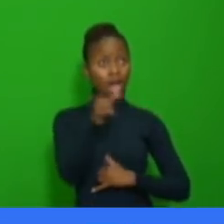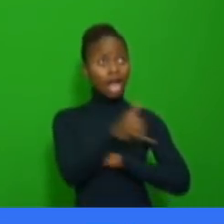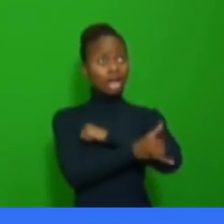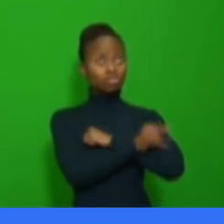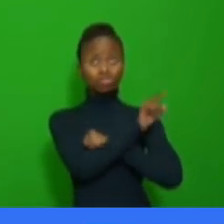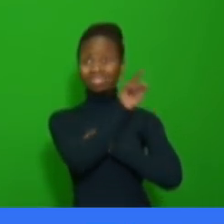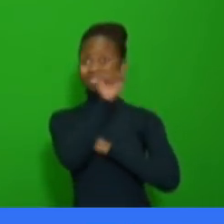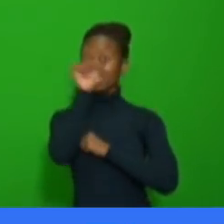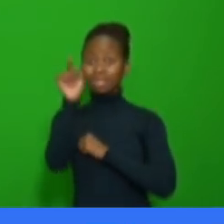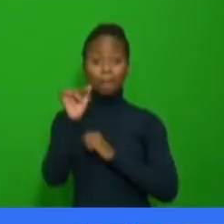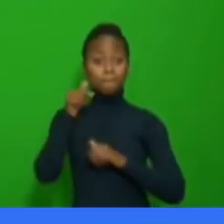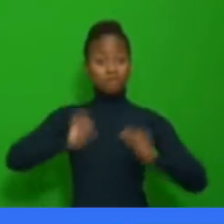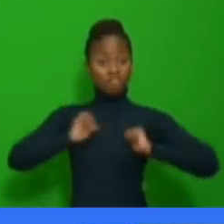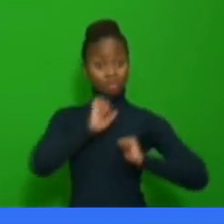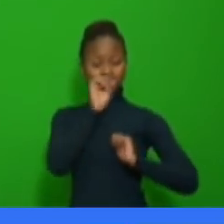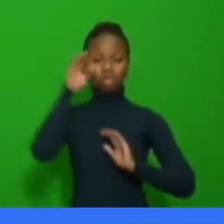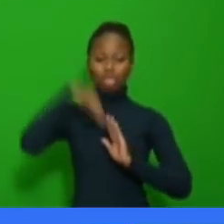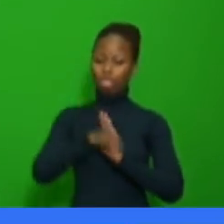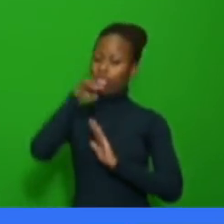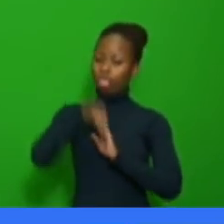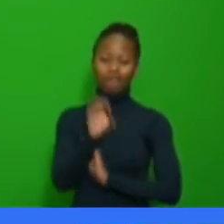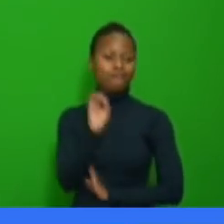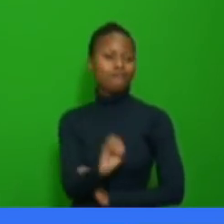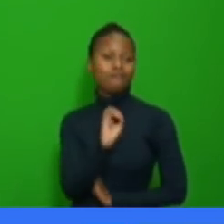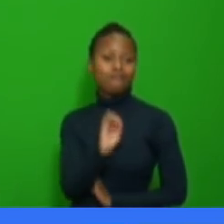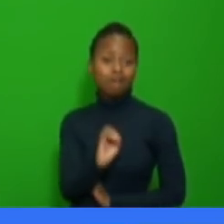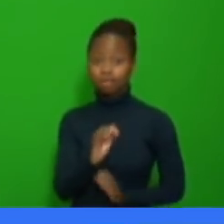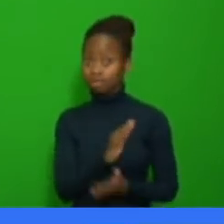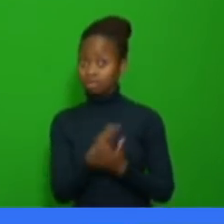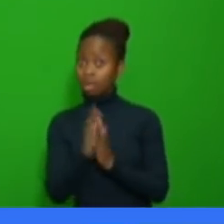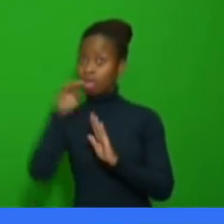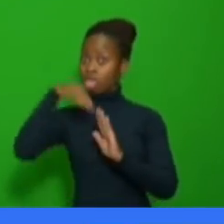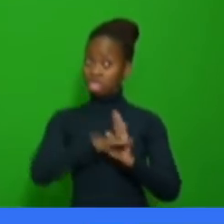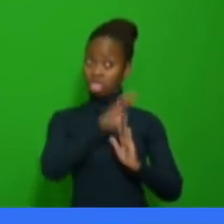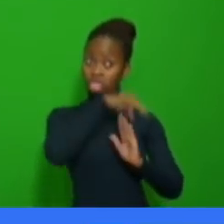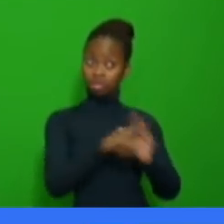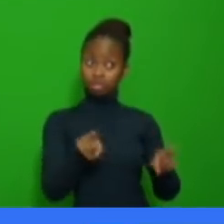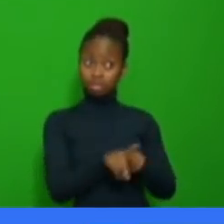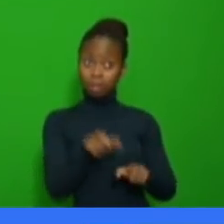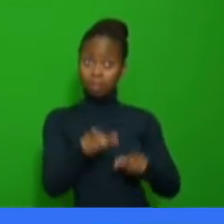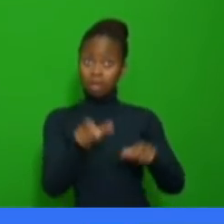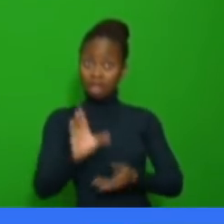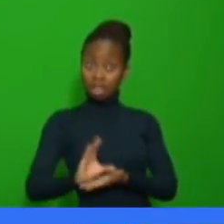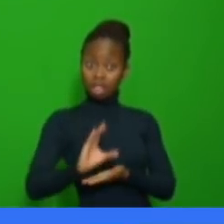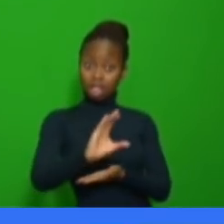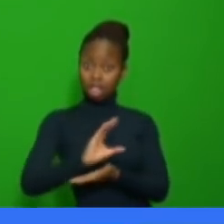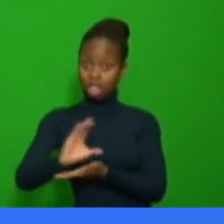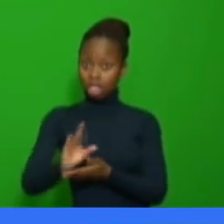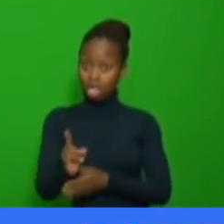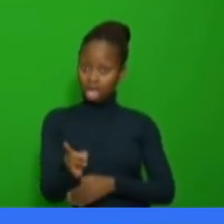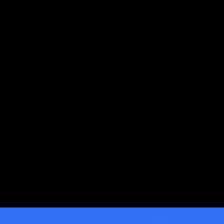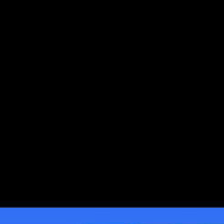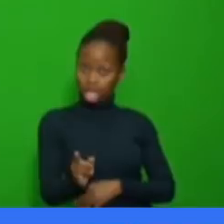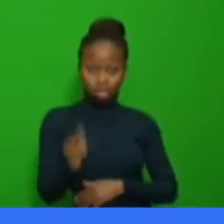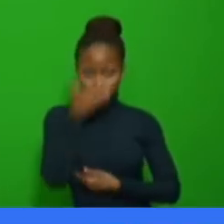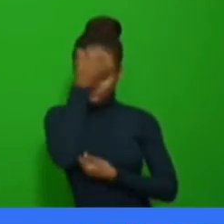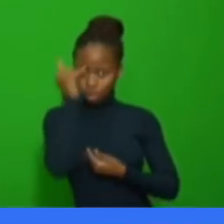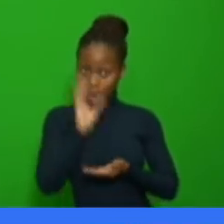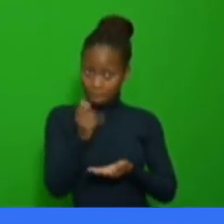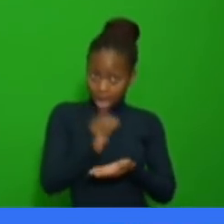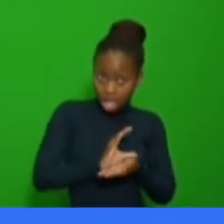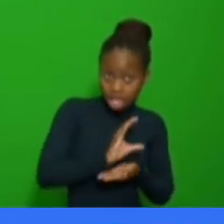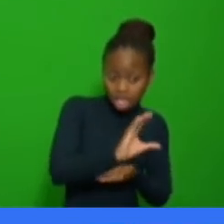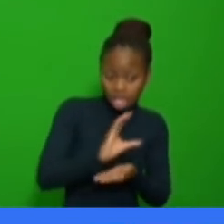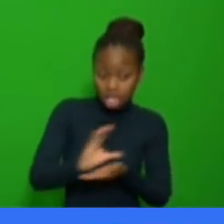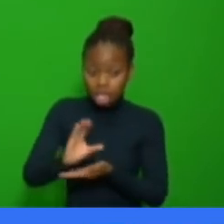was mixed, reflecting a combination of changes in investor sentiment, easier monetary conditions